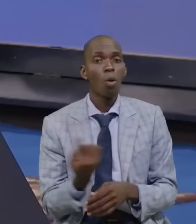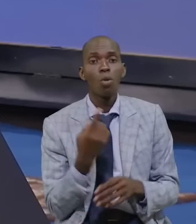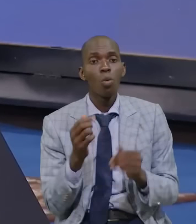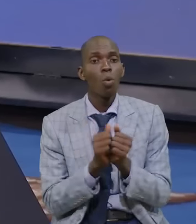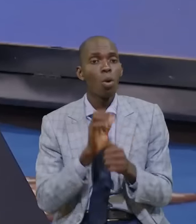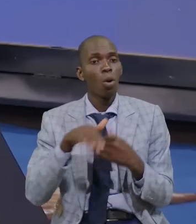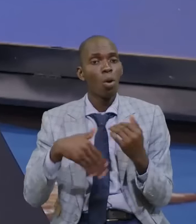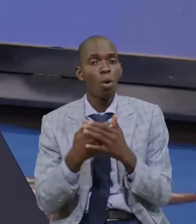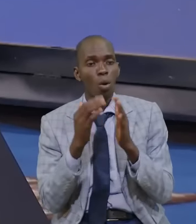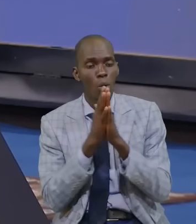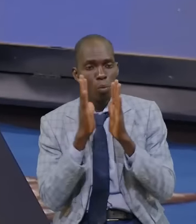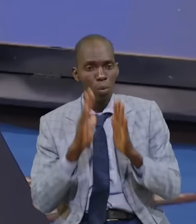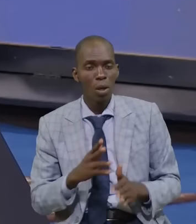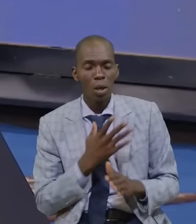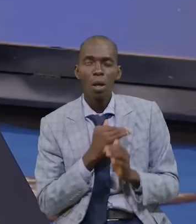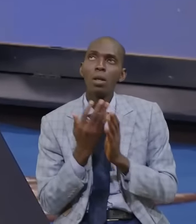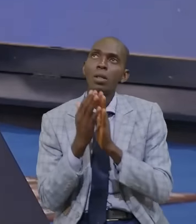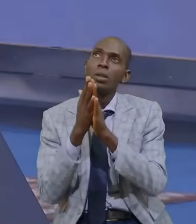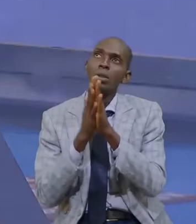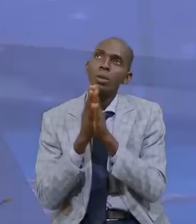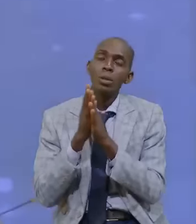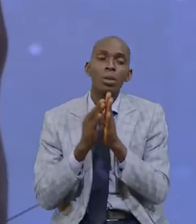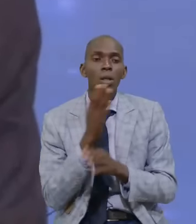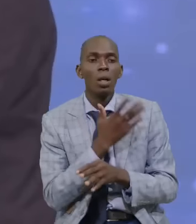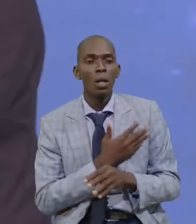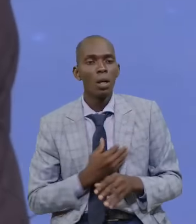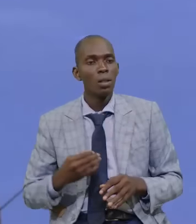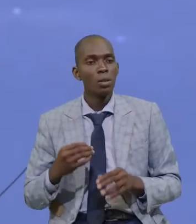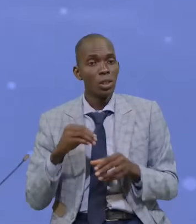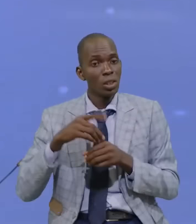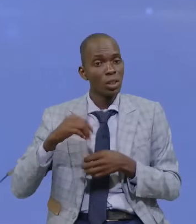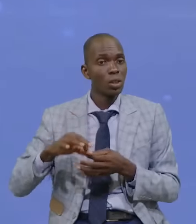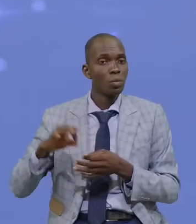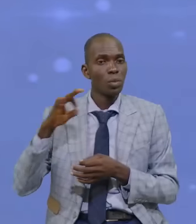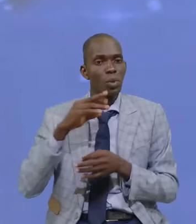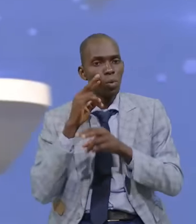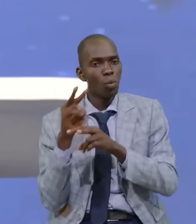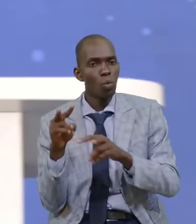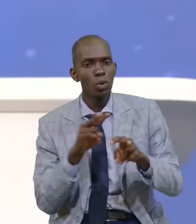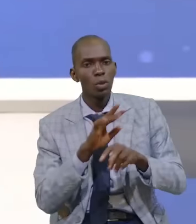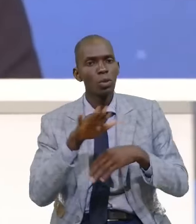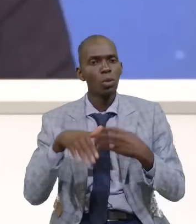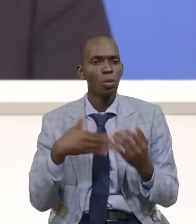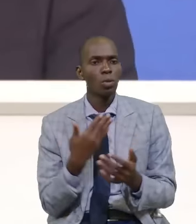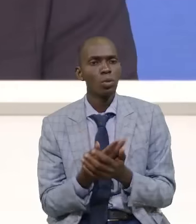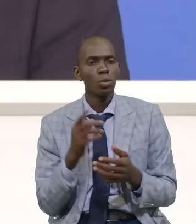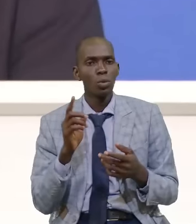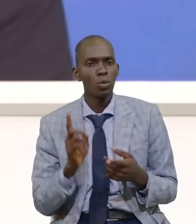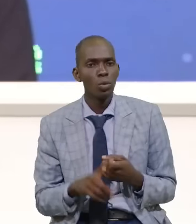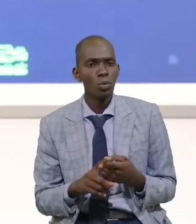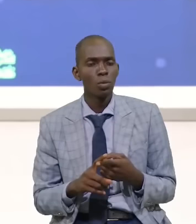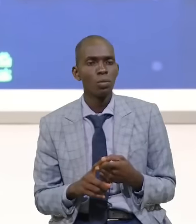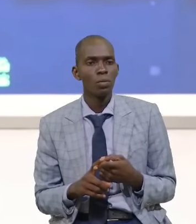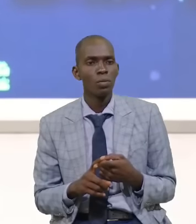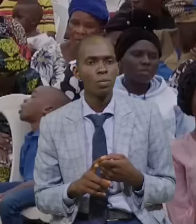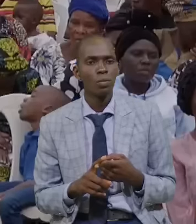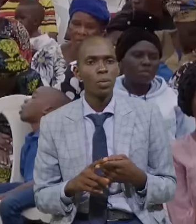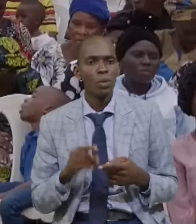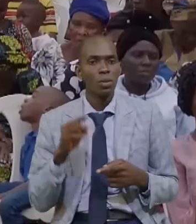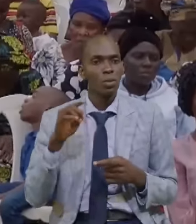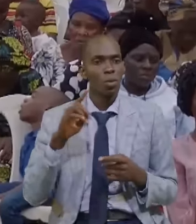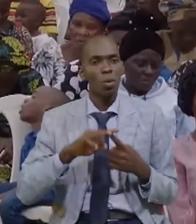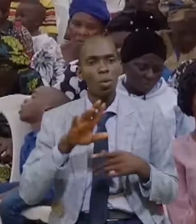Spirit, watching thereunto with all perseverance and supplication for all saints. We're coming to